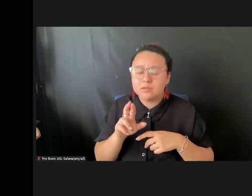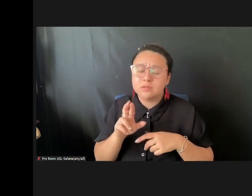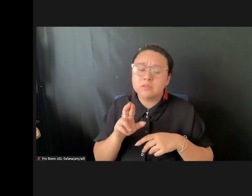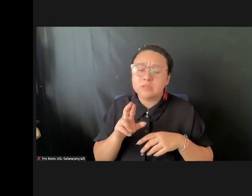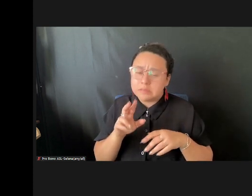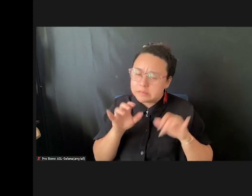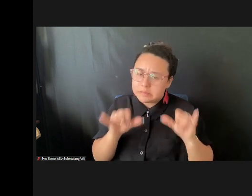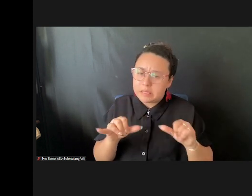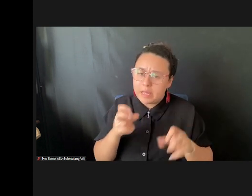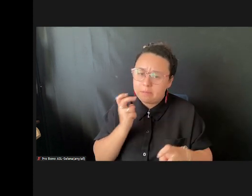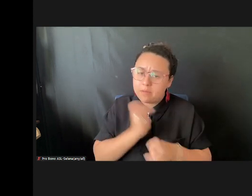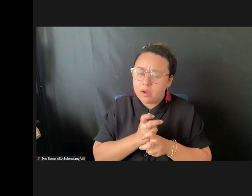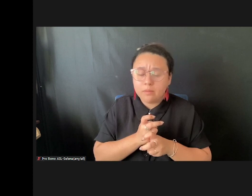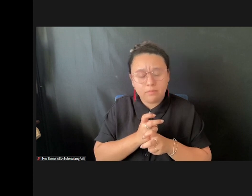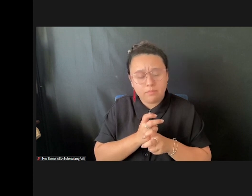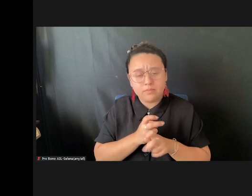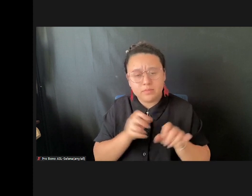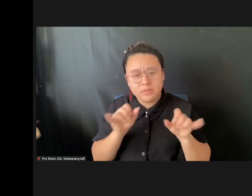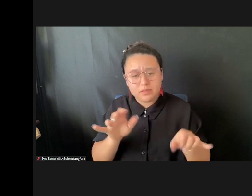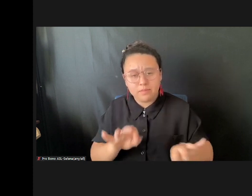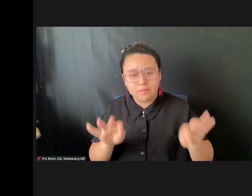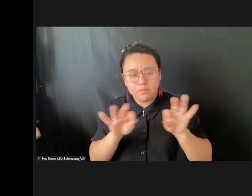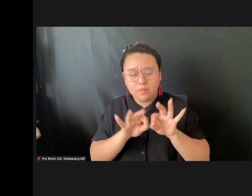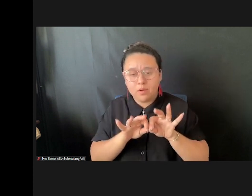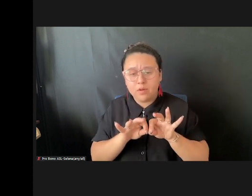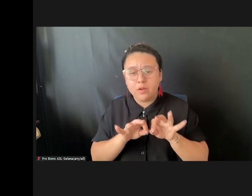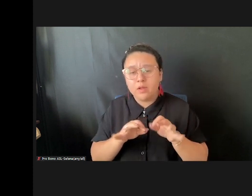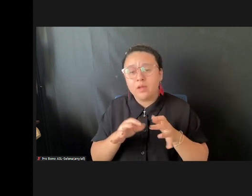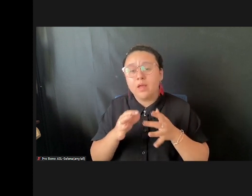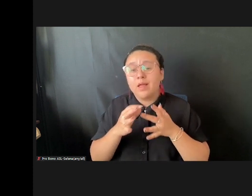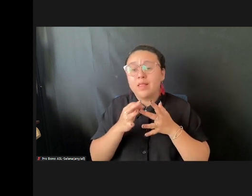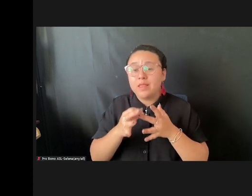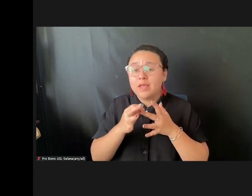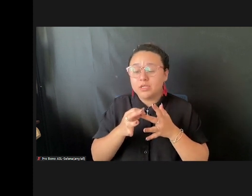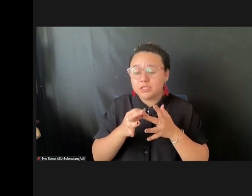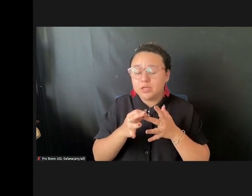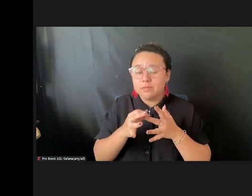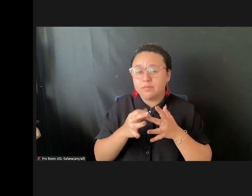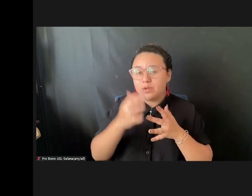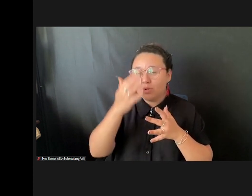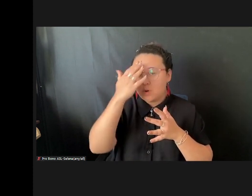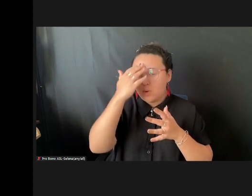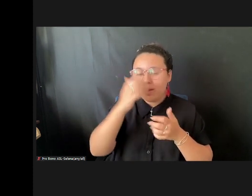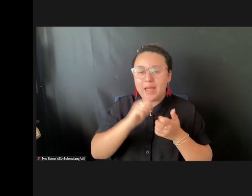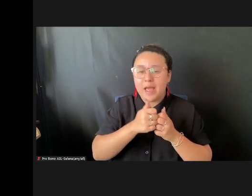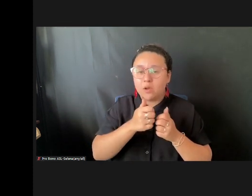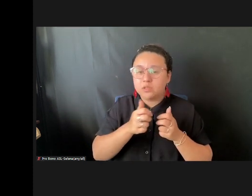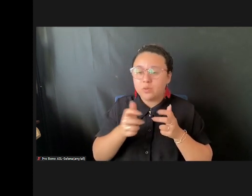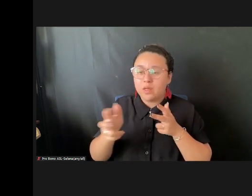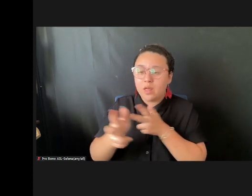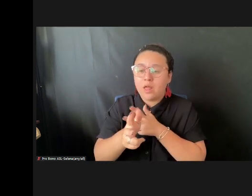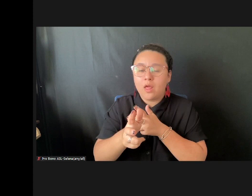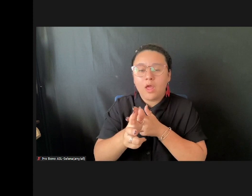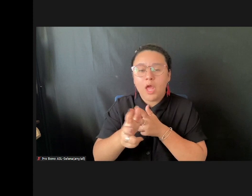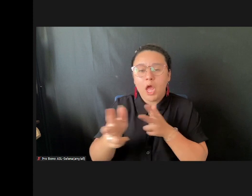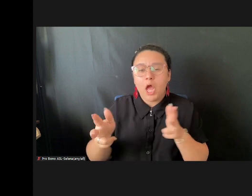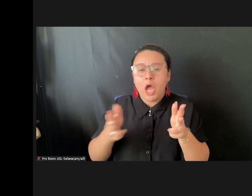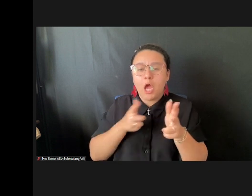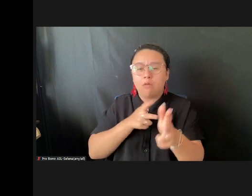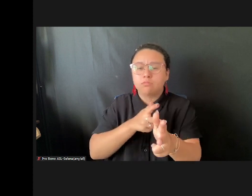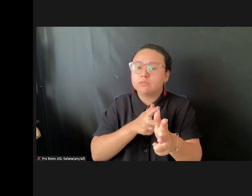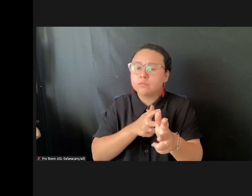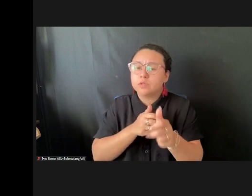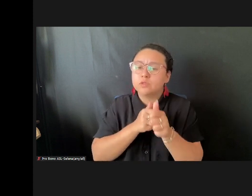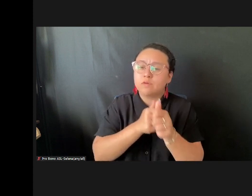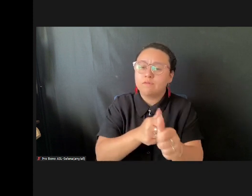was about knowing when to follow and when to lead. That the ultimate goal was to make sure that everyone was